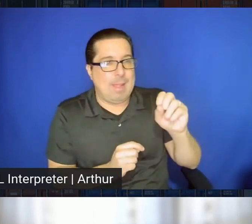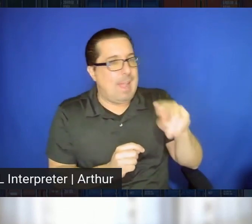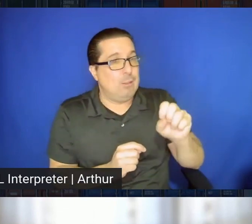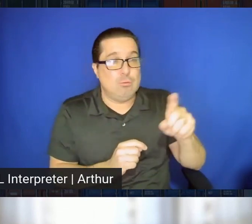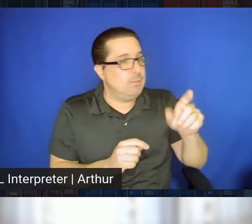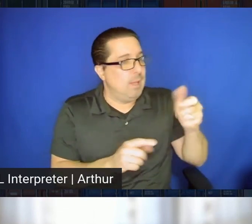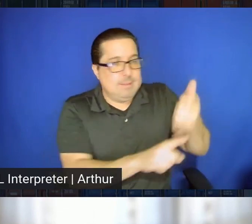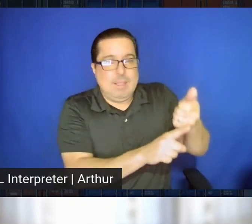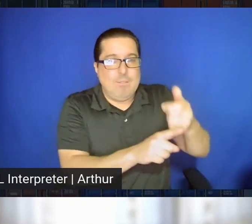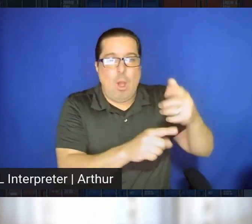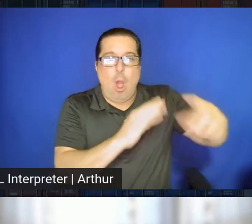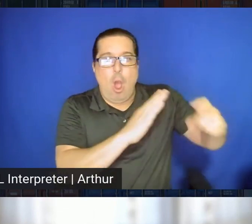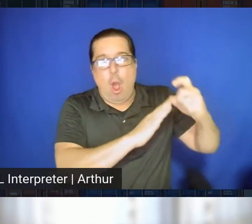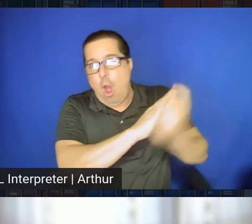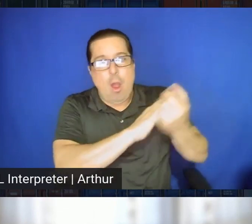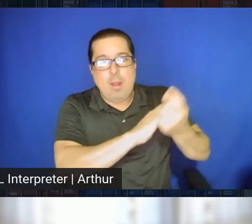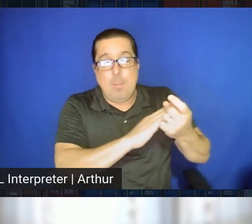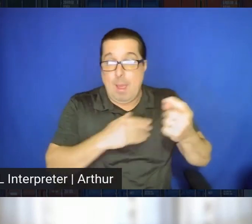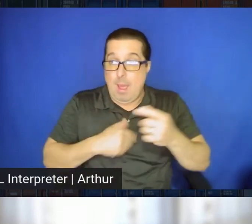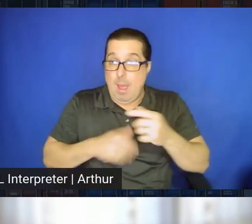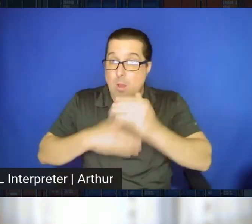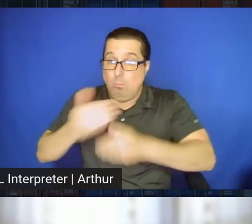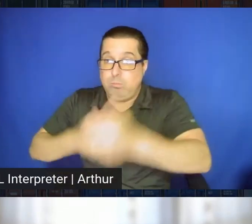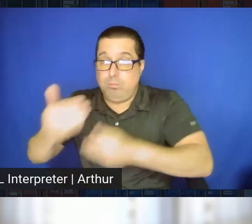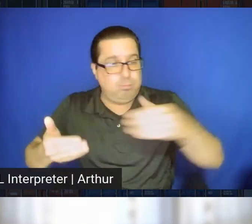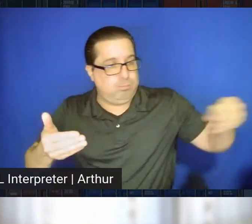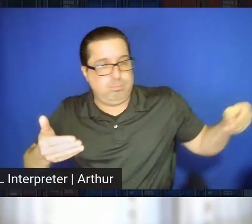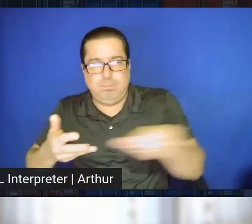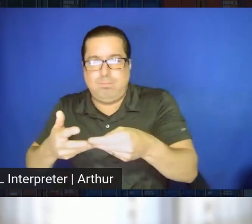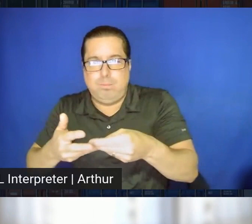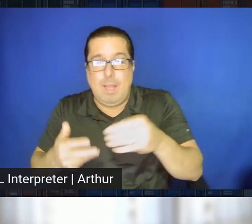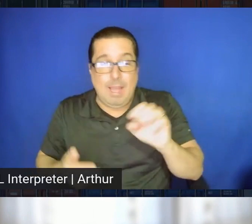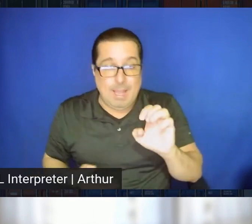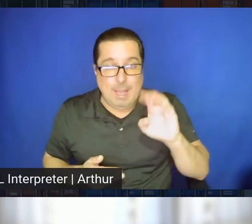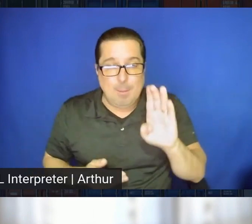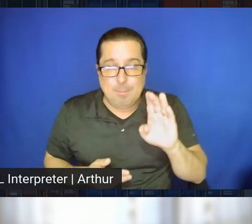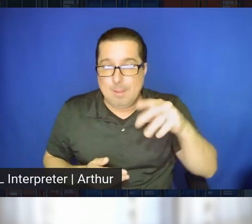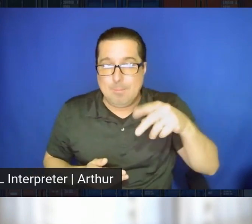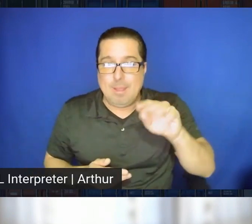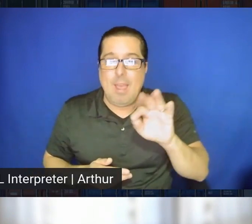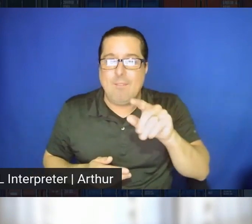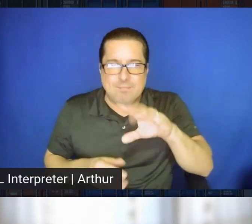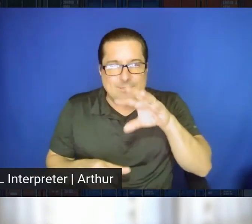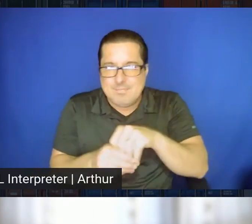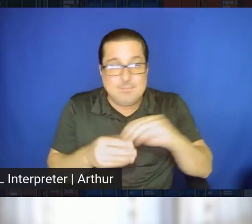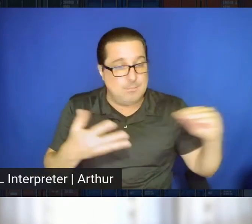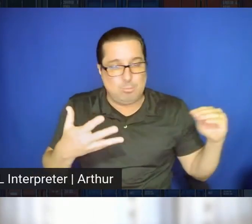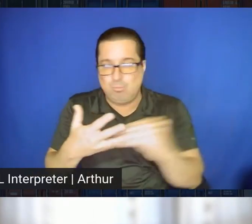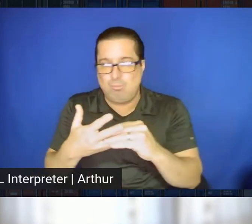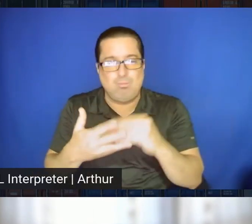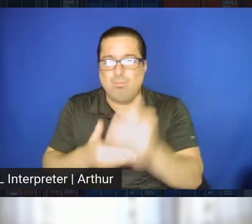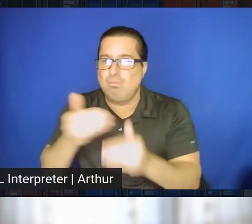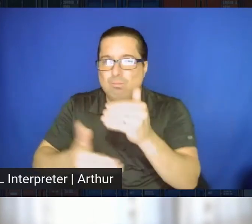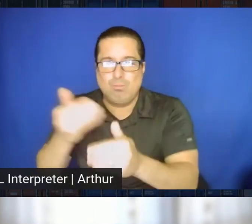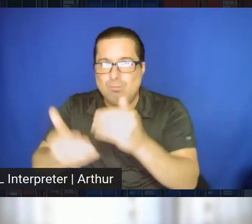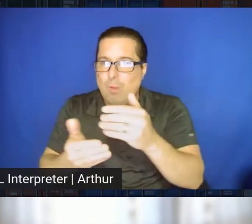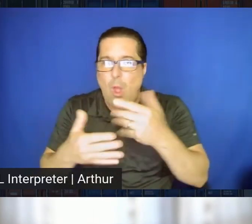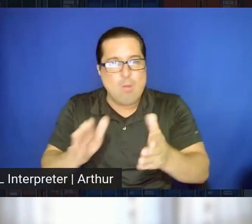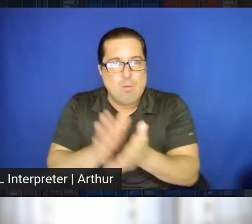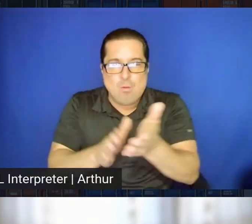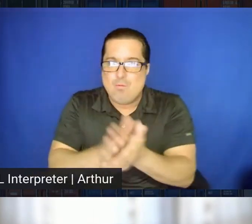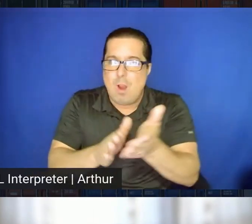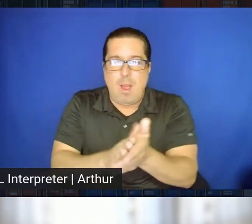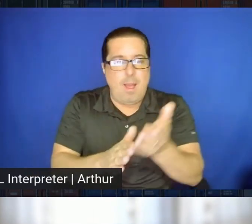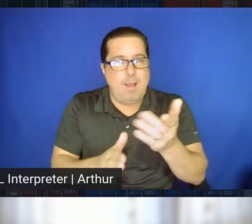don't have to be restarted. With eBPF, we can inspect processes that are already running, which is a